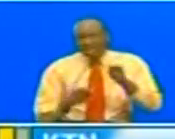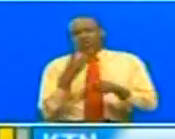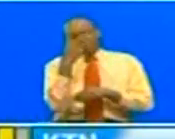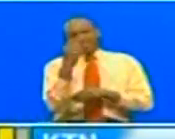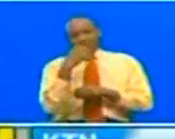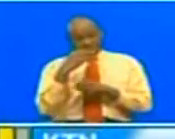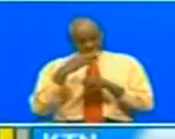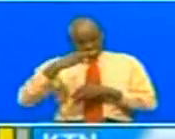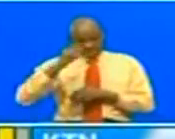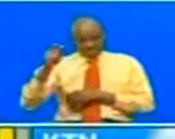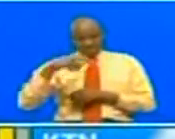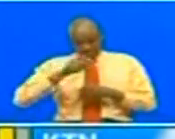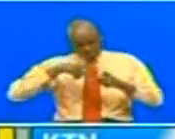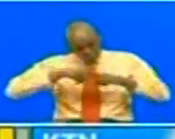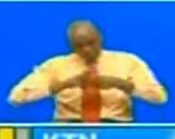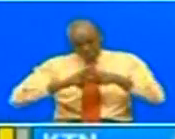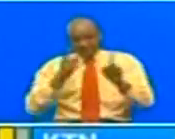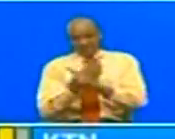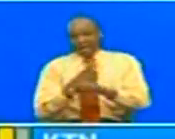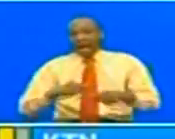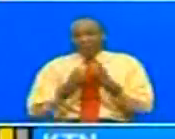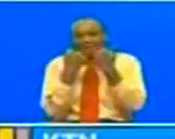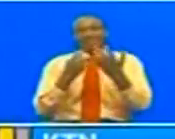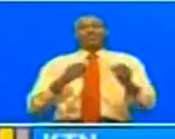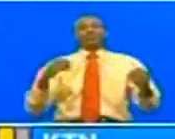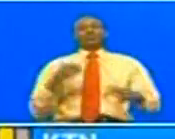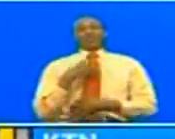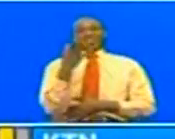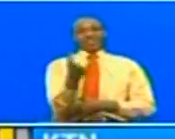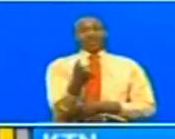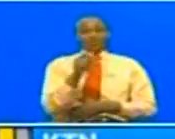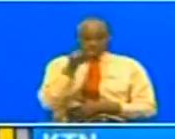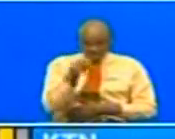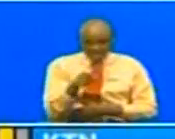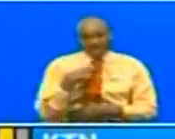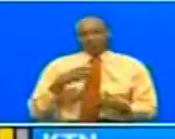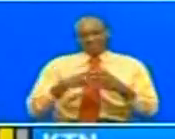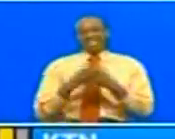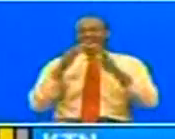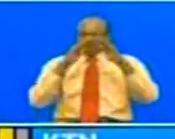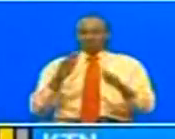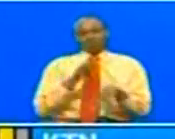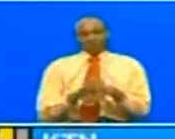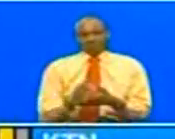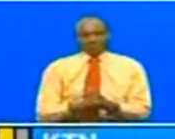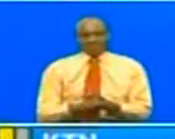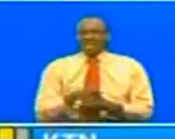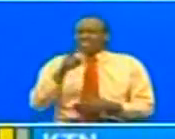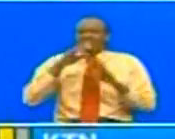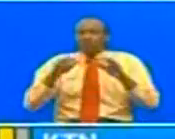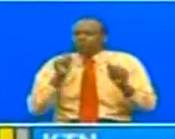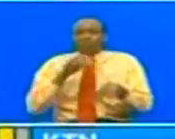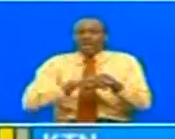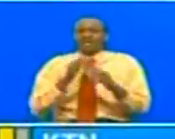container to make a clinic, which we did successfully. What goes into making a decent house out of these containers?